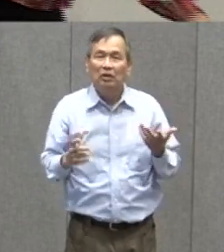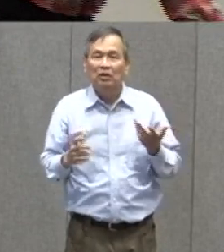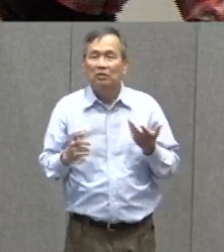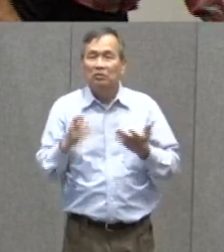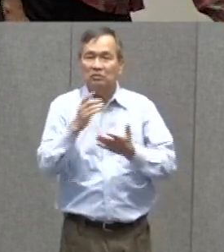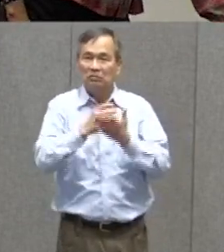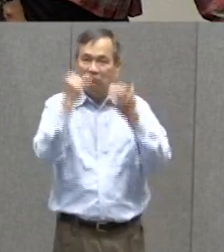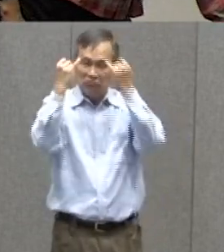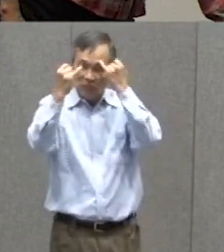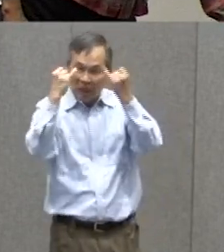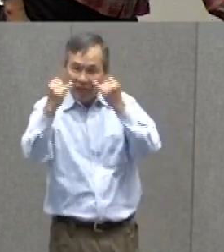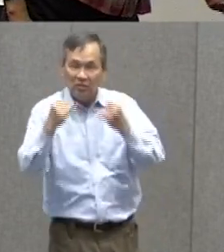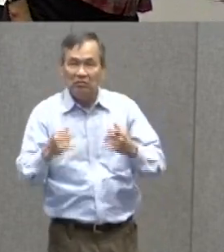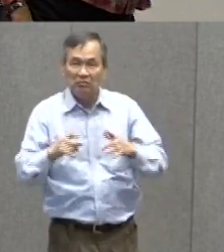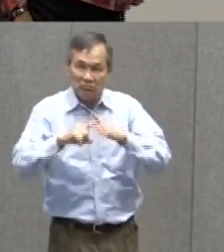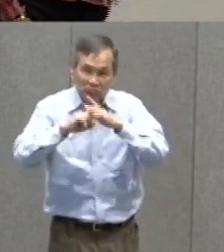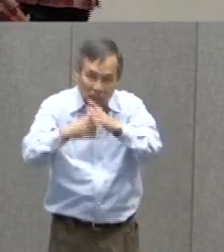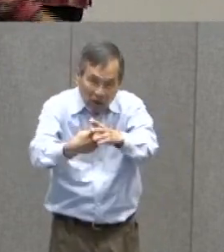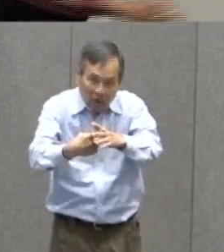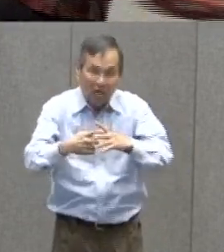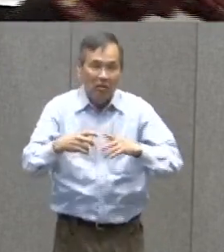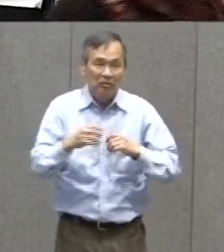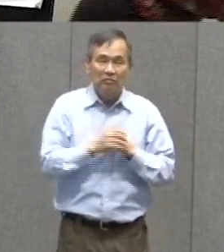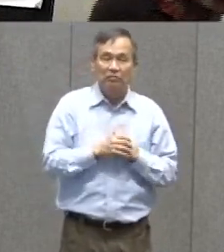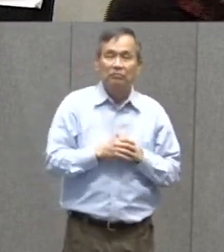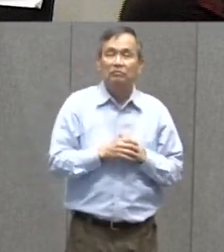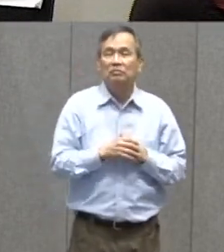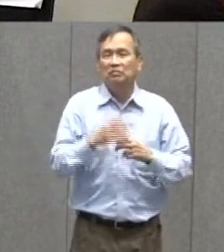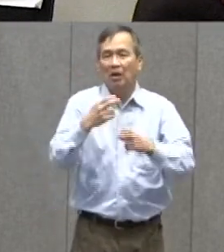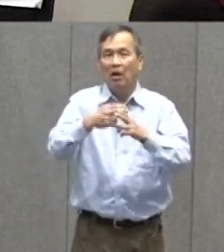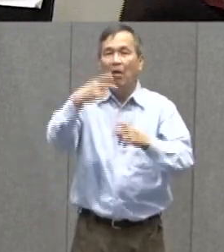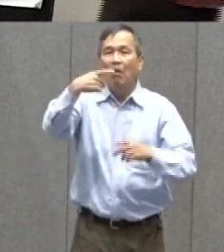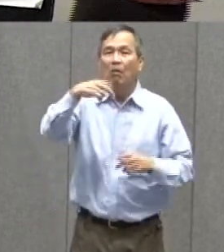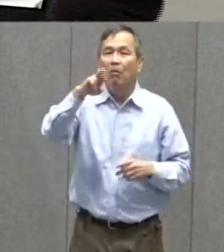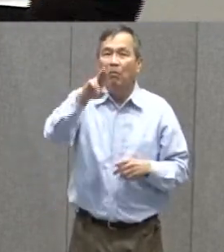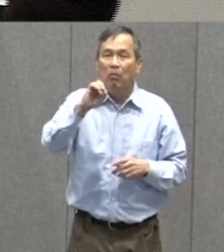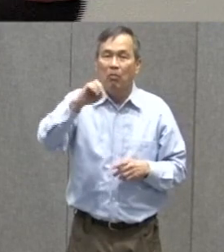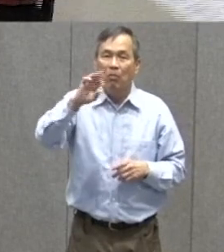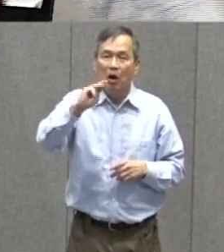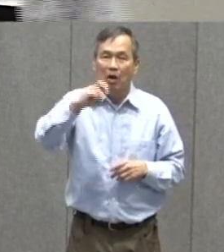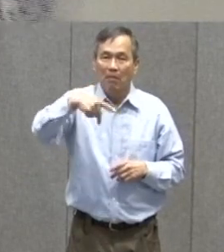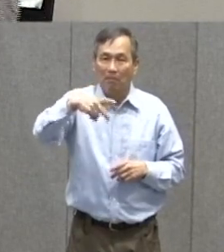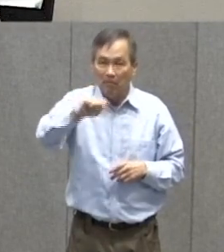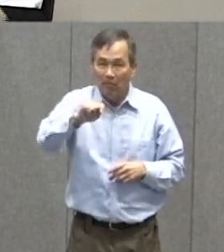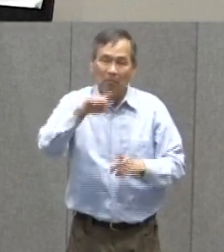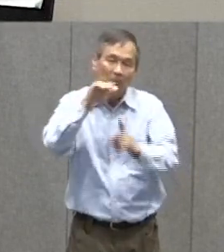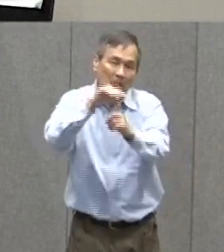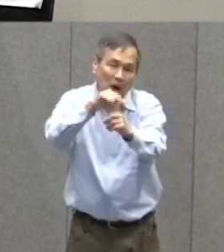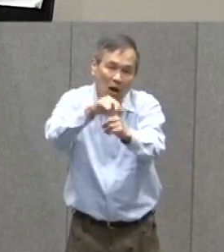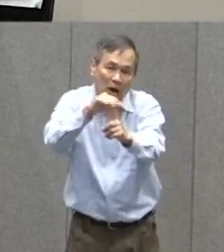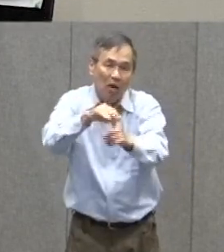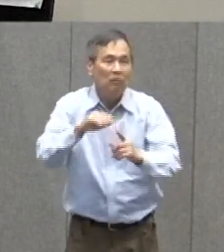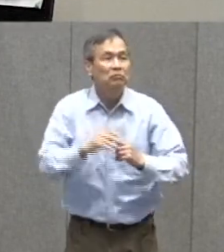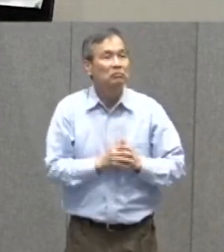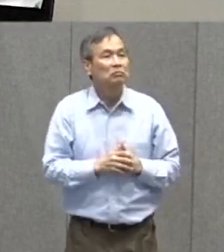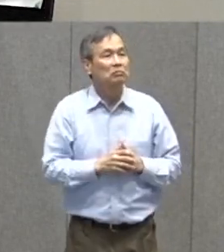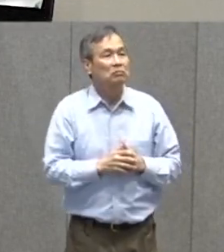of them actually. I'm going to put this up here. Here we go.